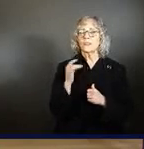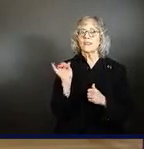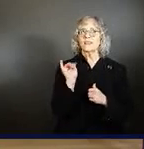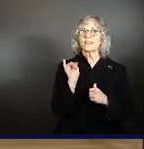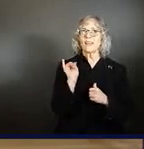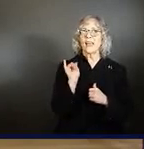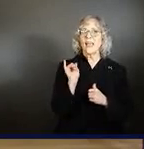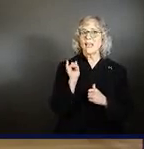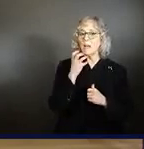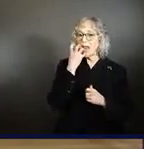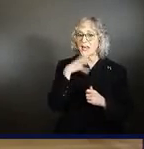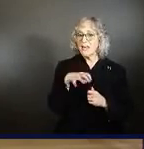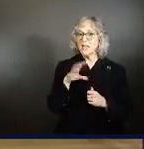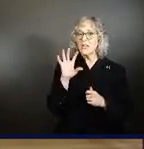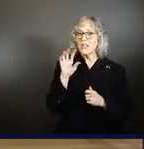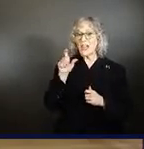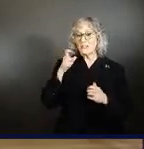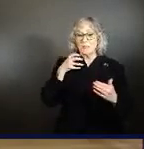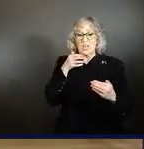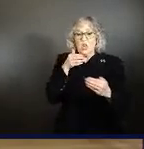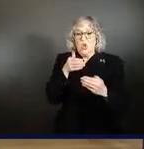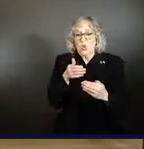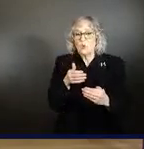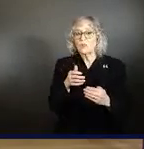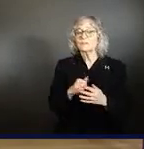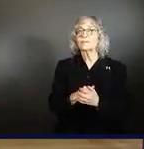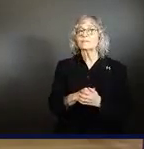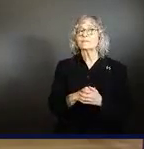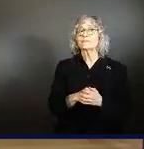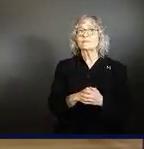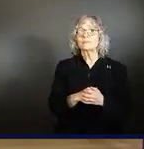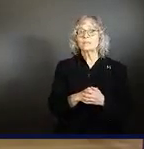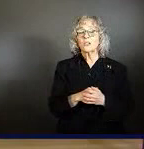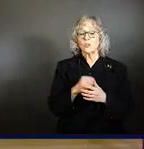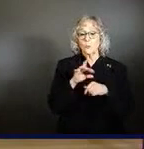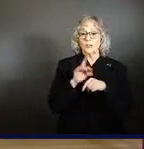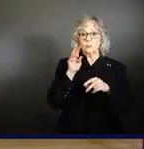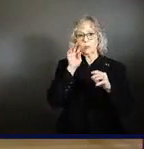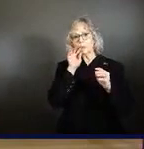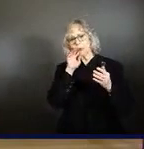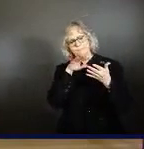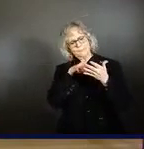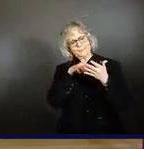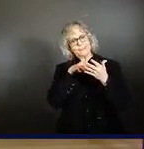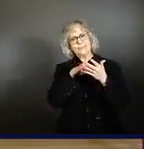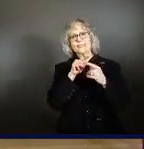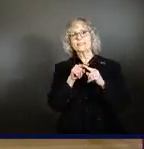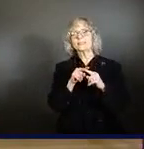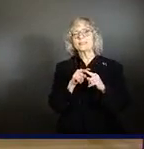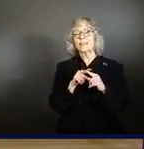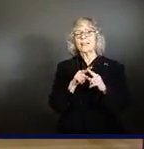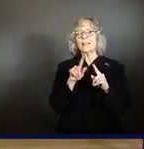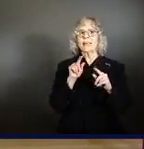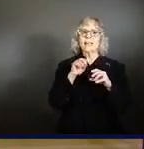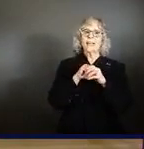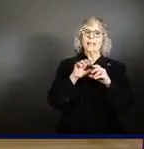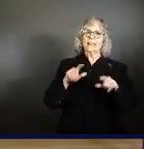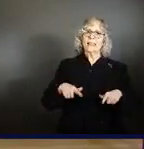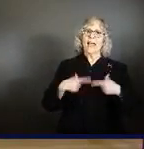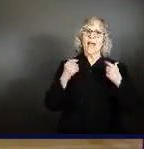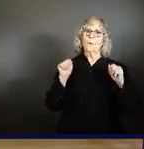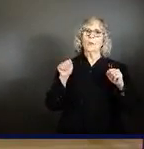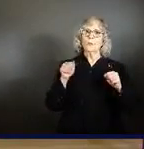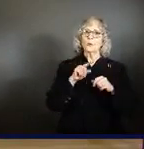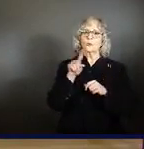as a radiator, you have to get closer. So the planets that we're going to be studying that have however we call it, in the habitable zone, that receive,